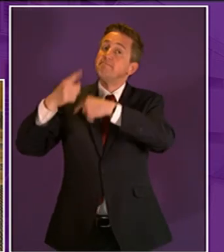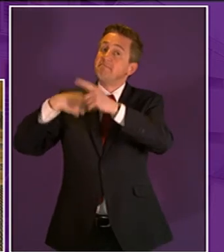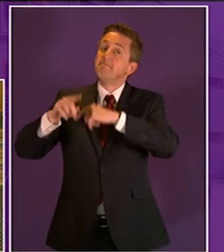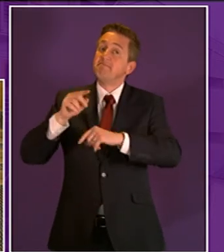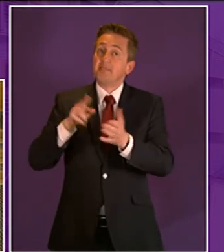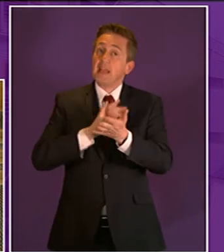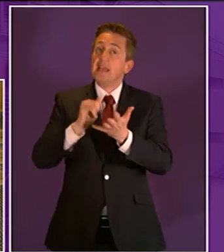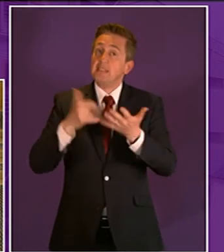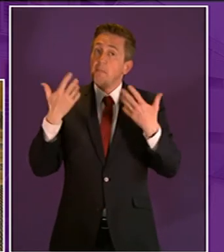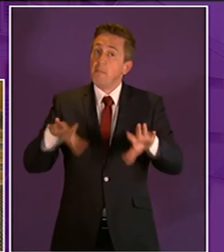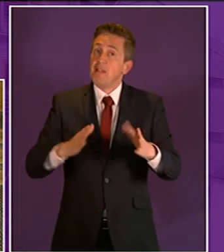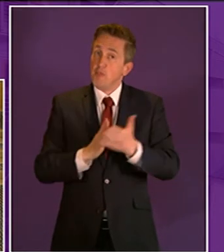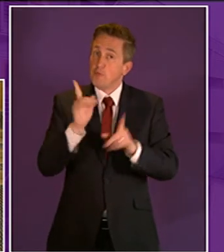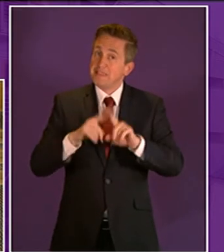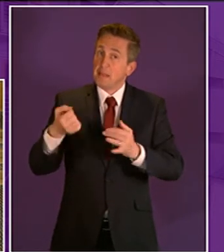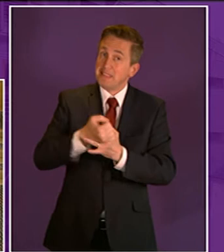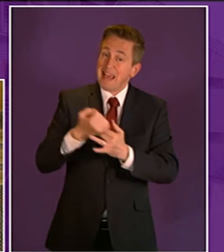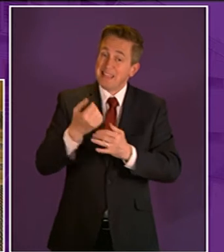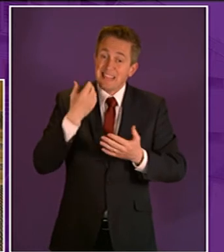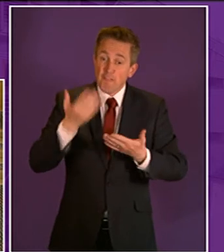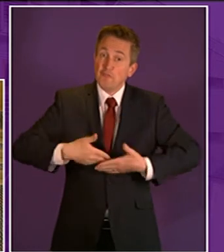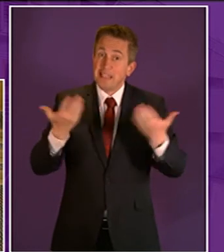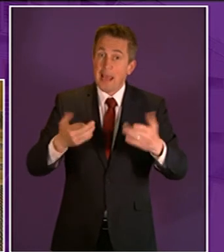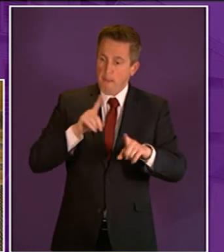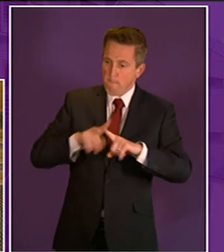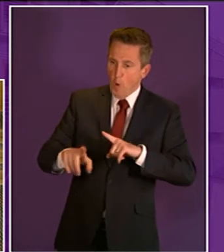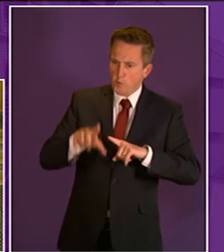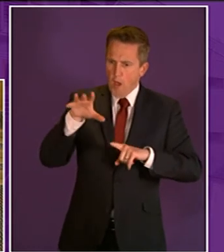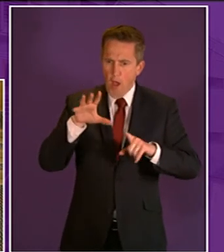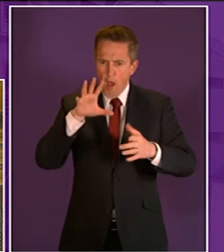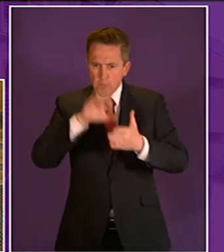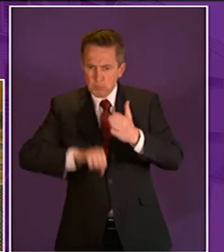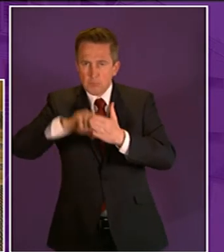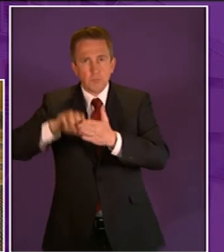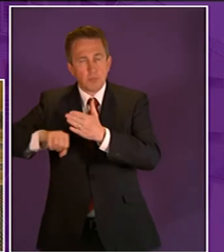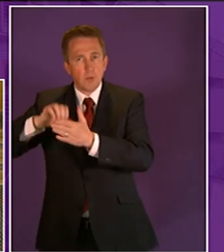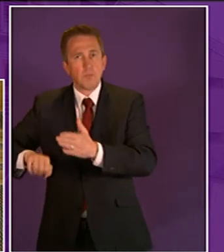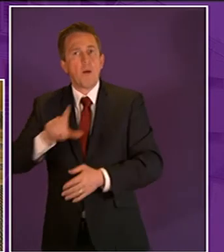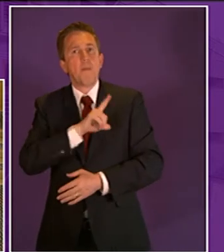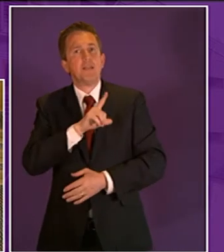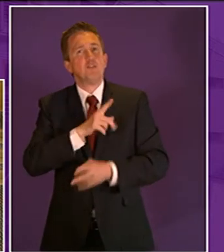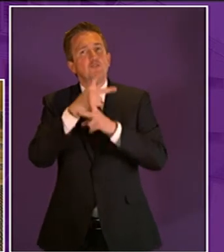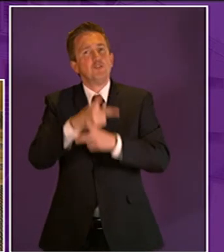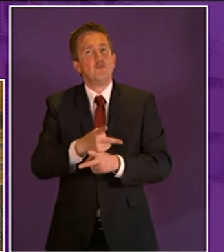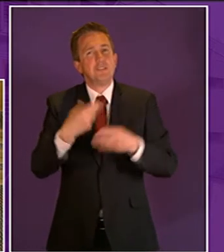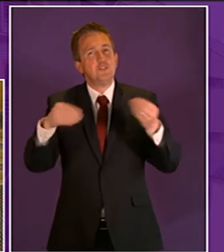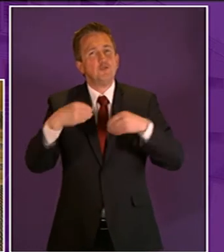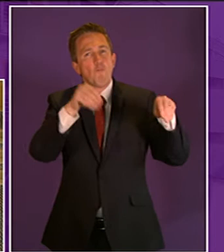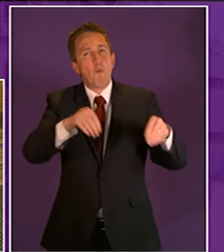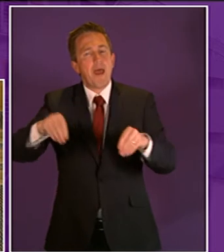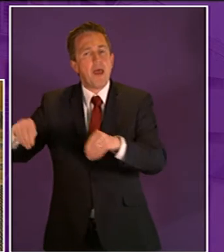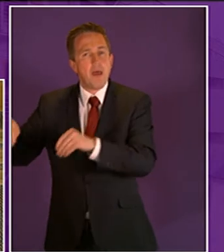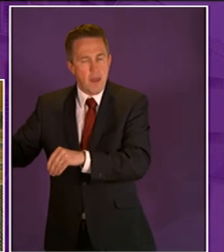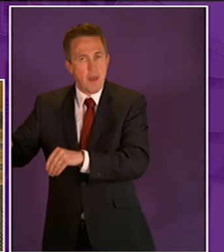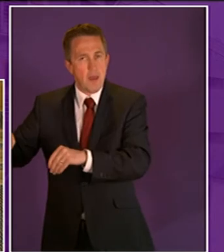face similar attacks every day, most of which are thwarted by the controls and protections that are in place. All